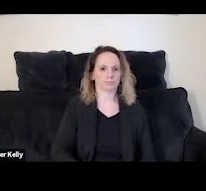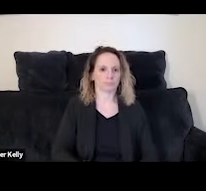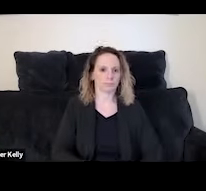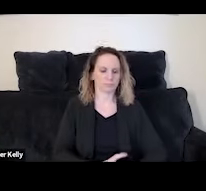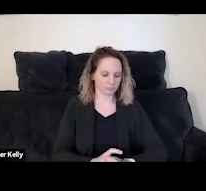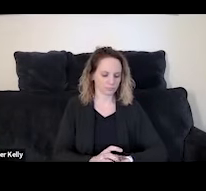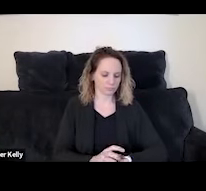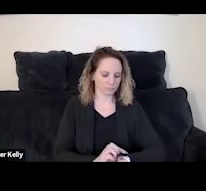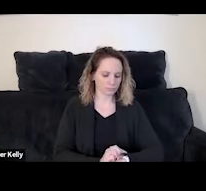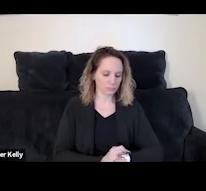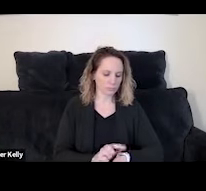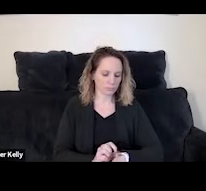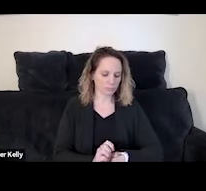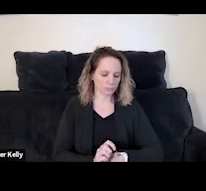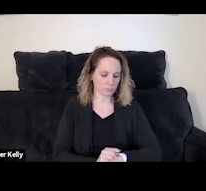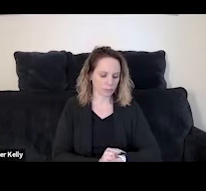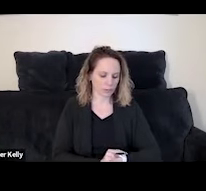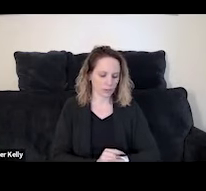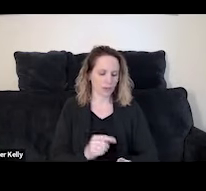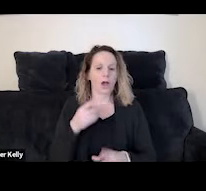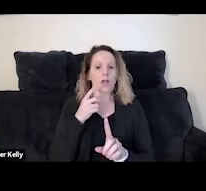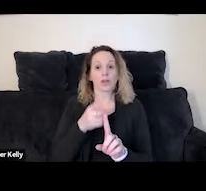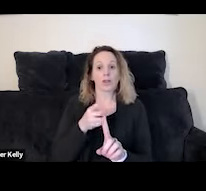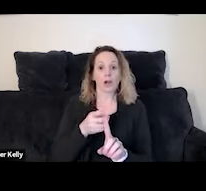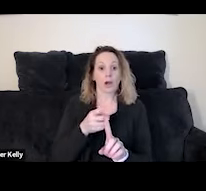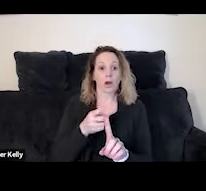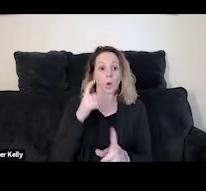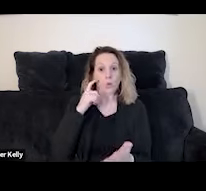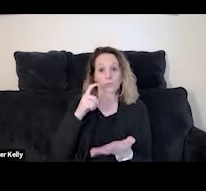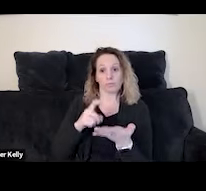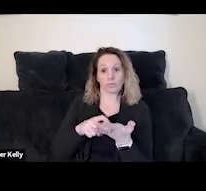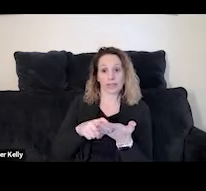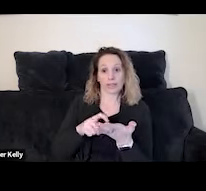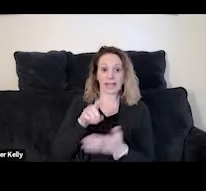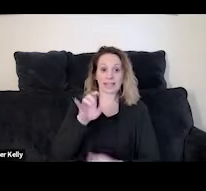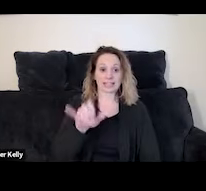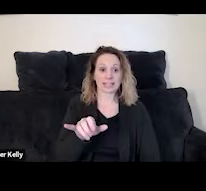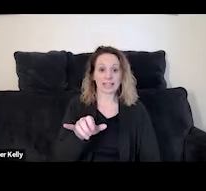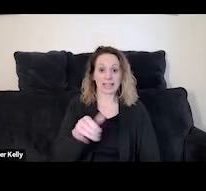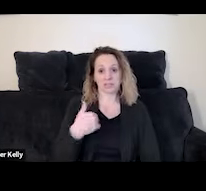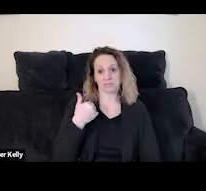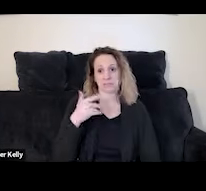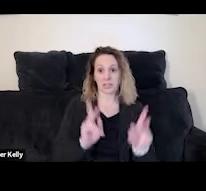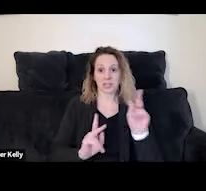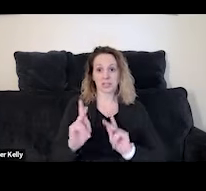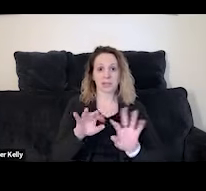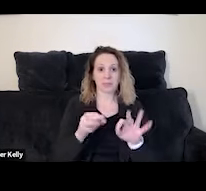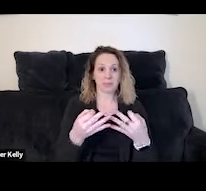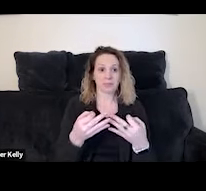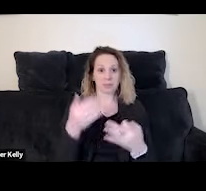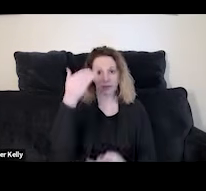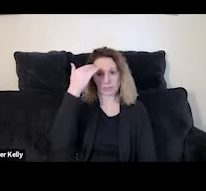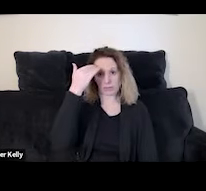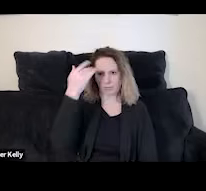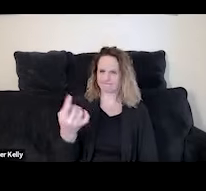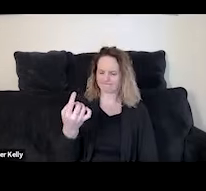So the goal of mobile really is to recognize that young people and their families know that